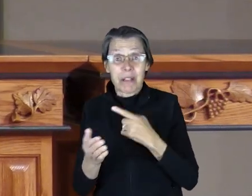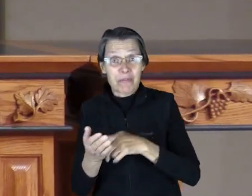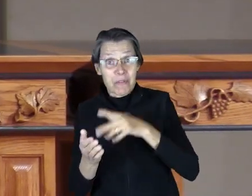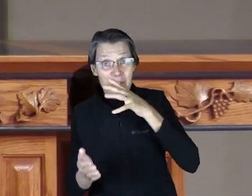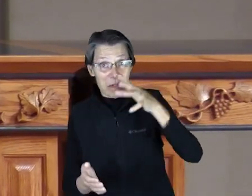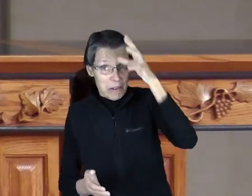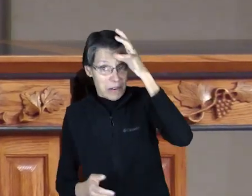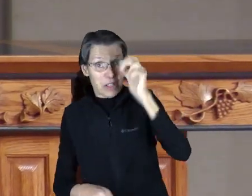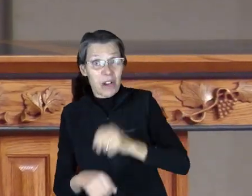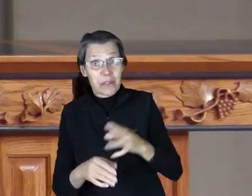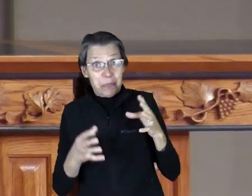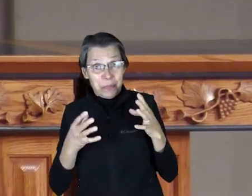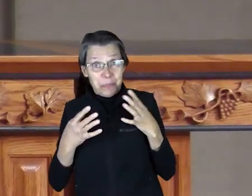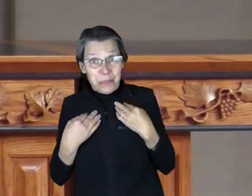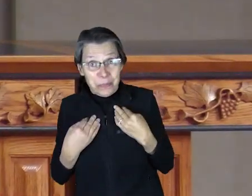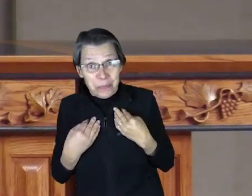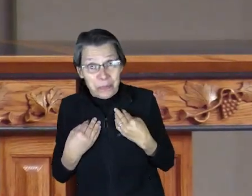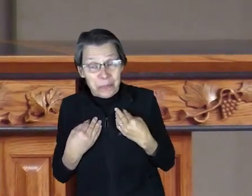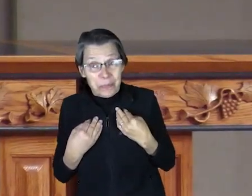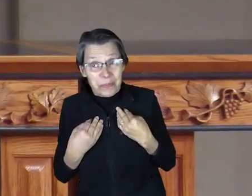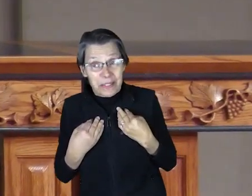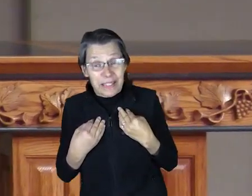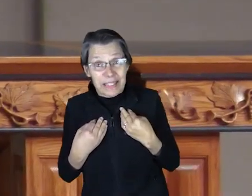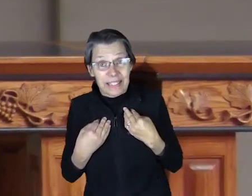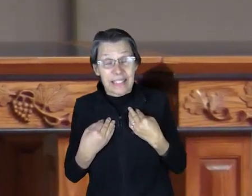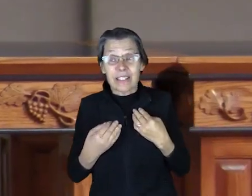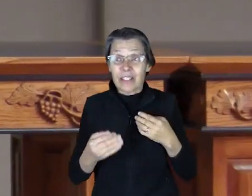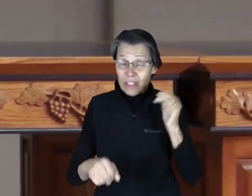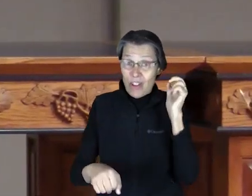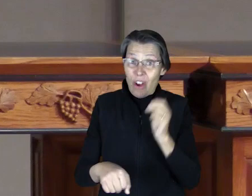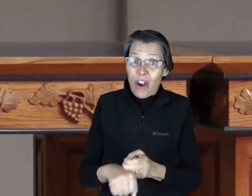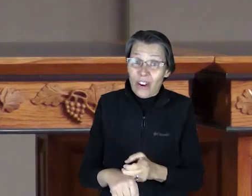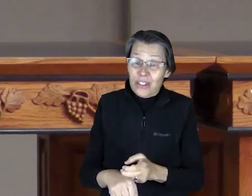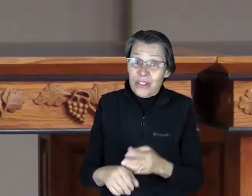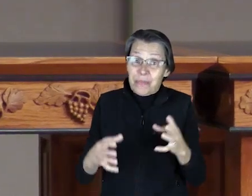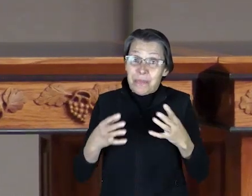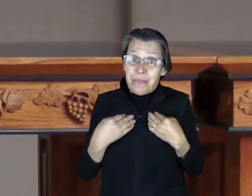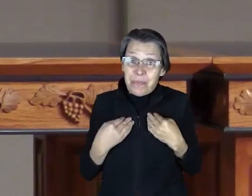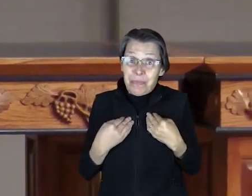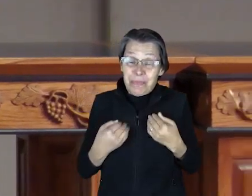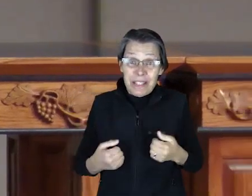life. Letting go of a belief that life is always fair.